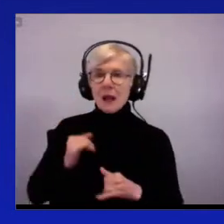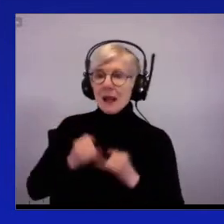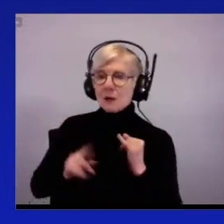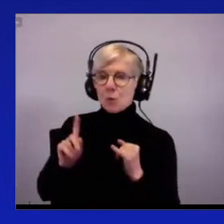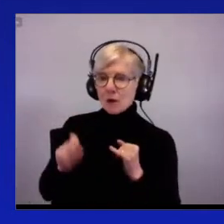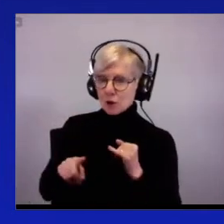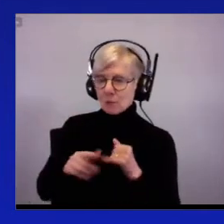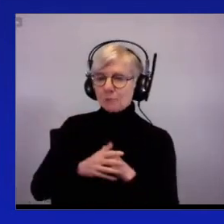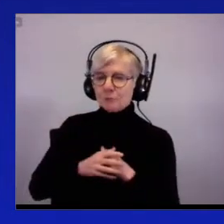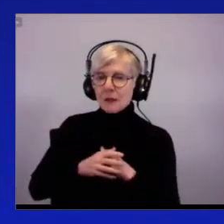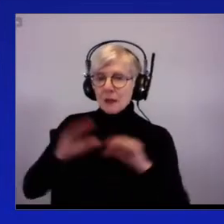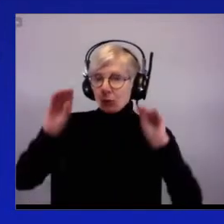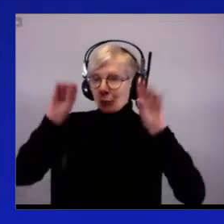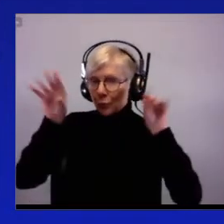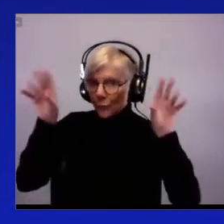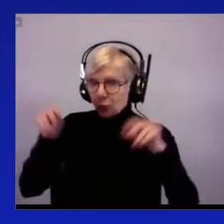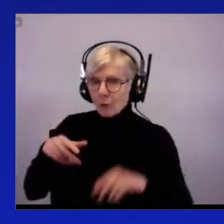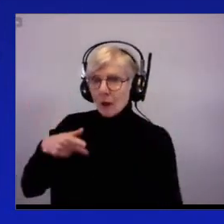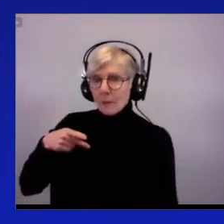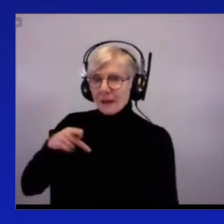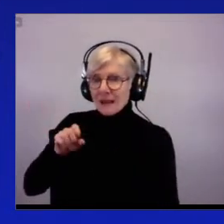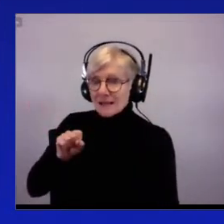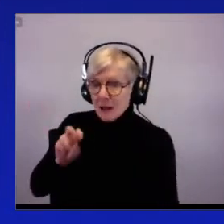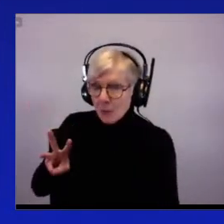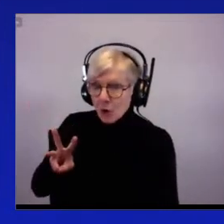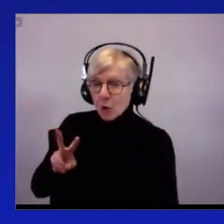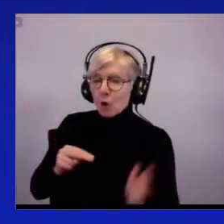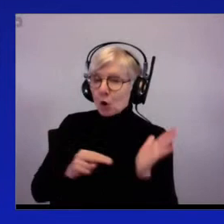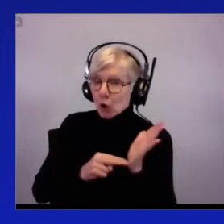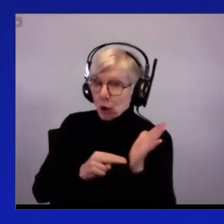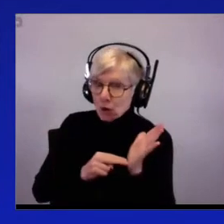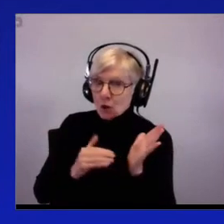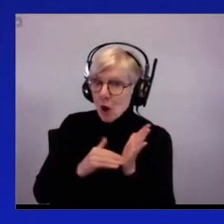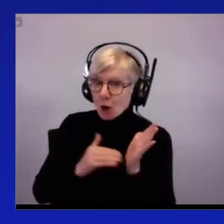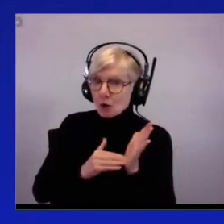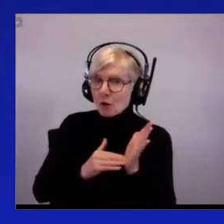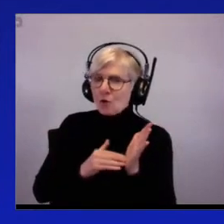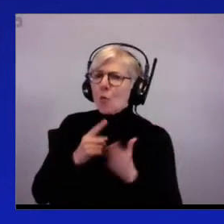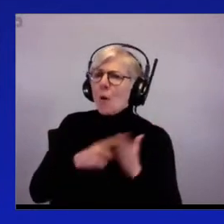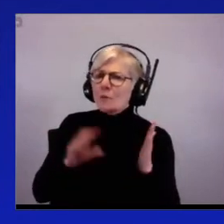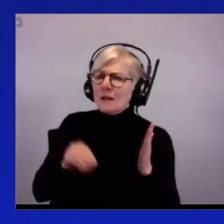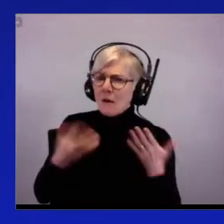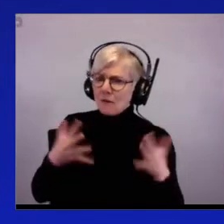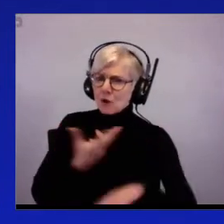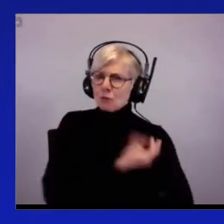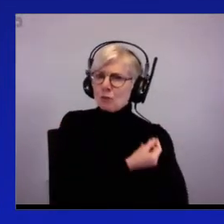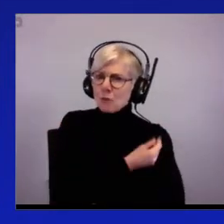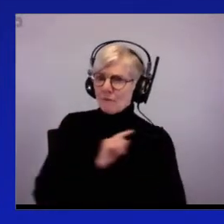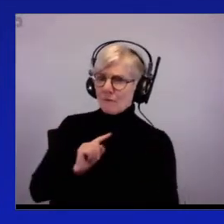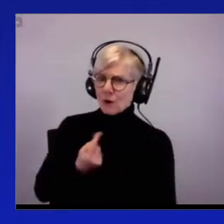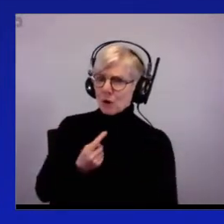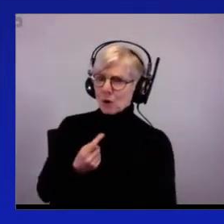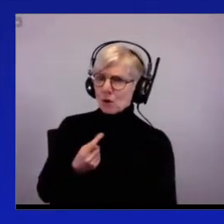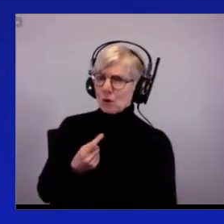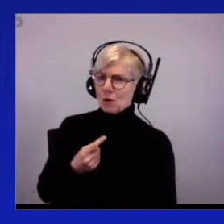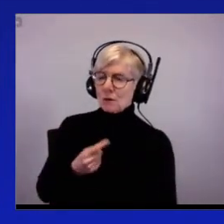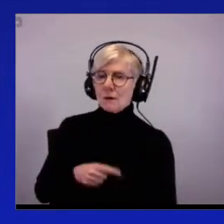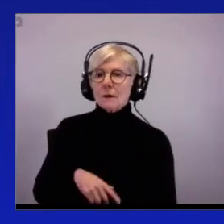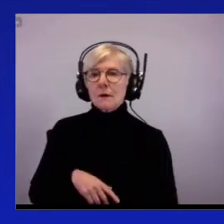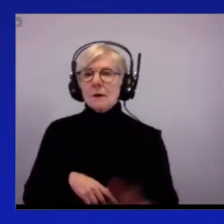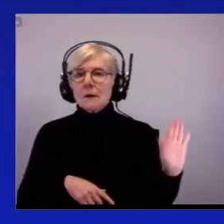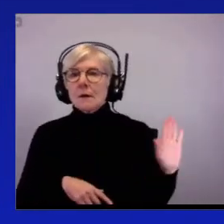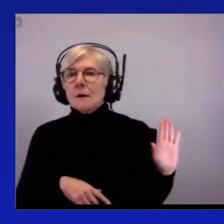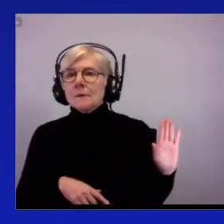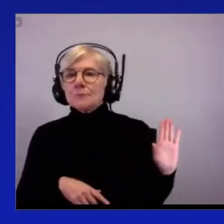first responders, PSWs, nurses, and doctors have already received their first dose of the vaccine? So just to make